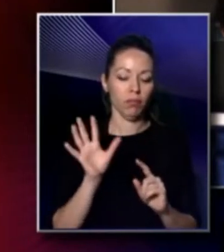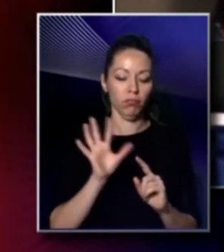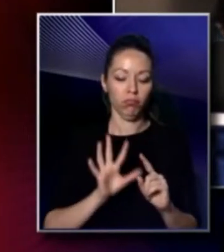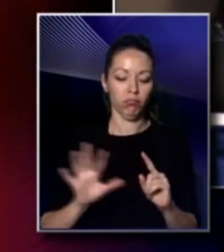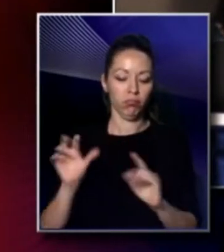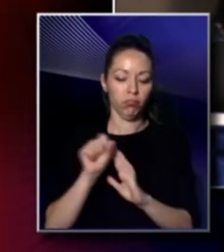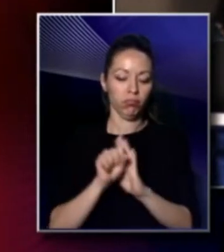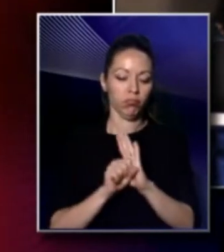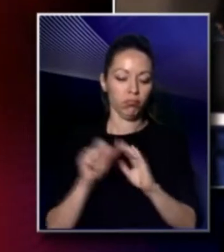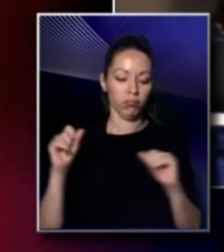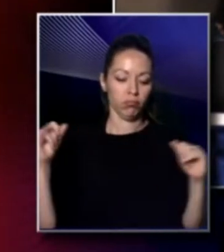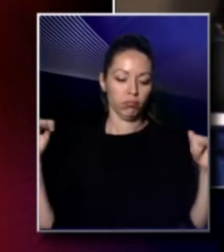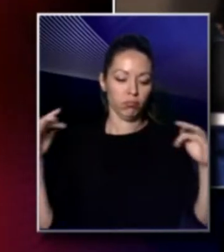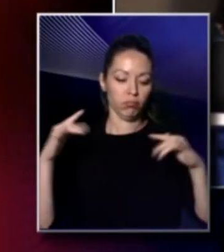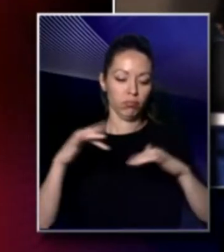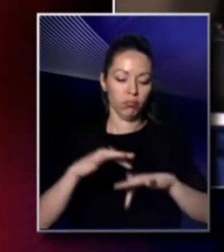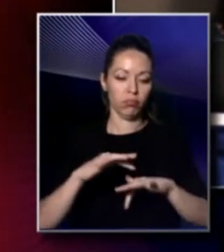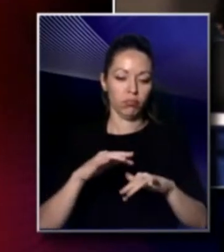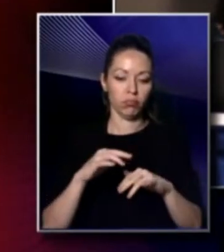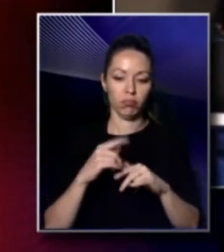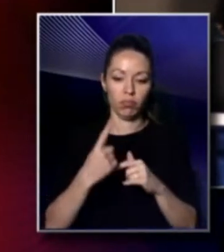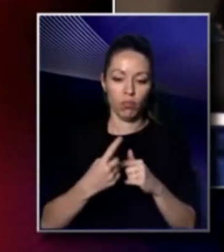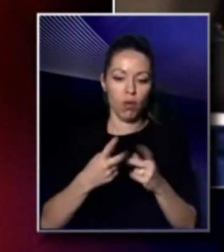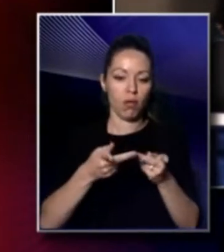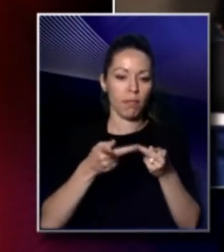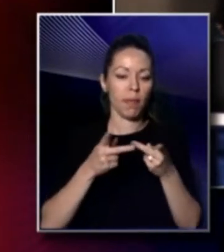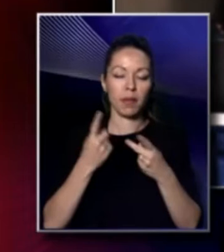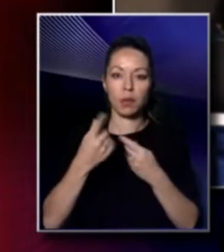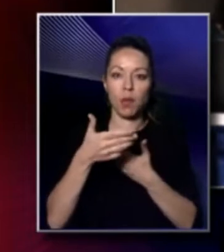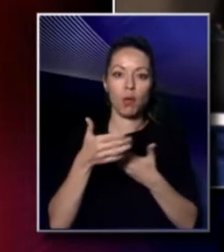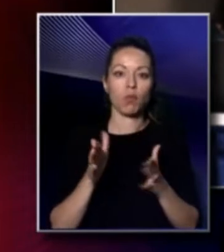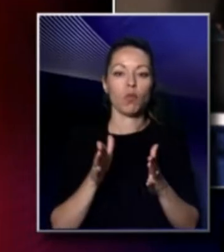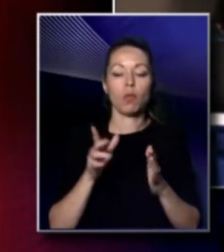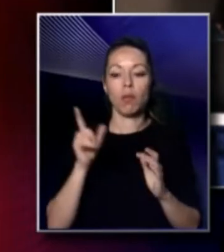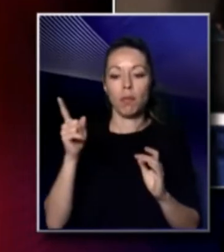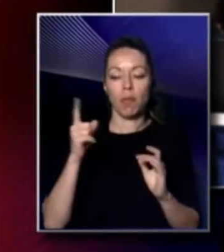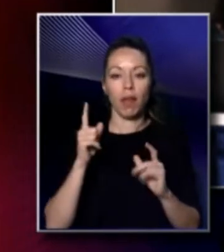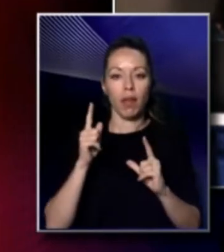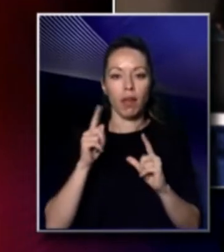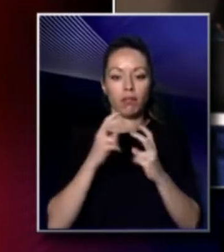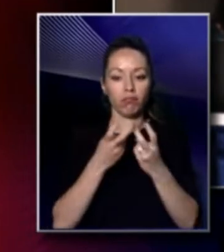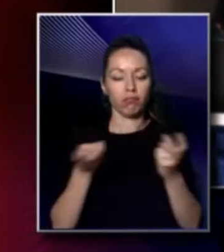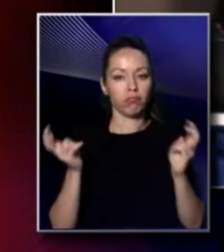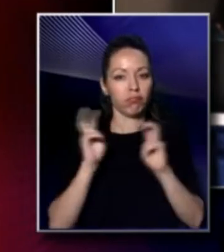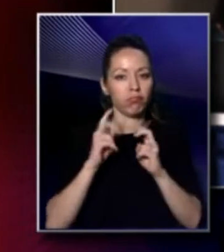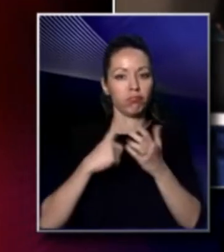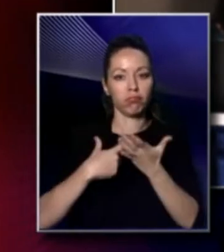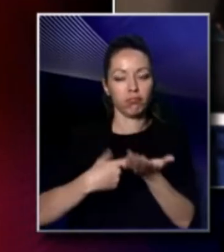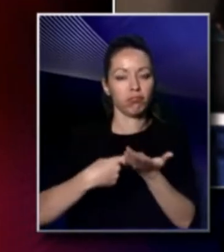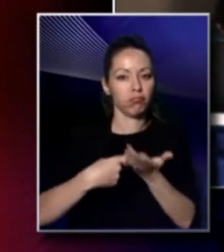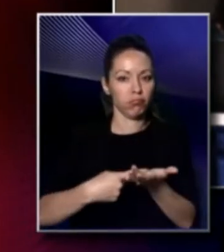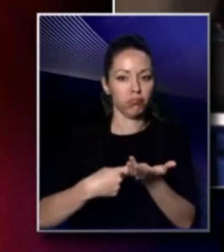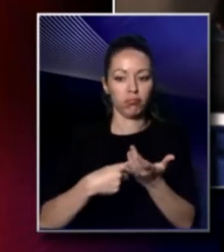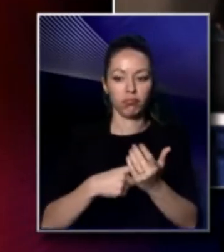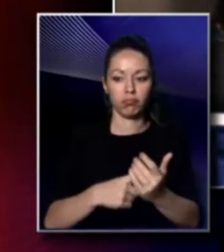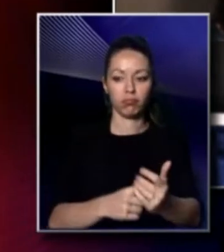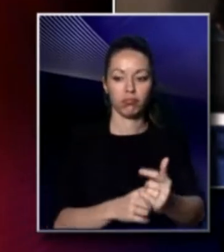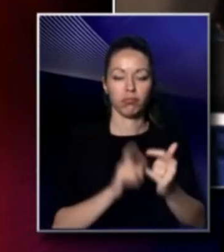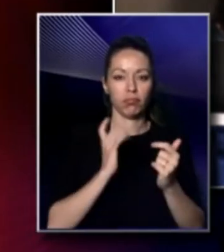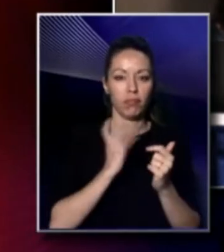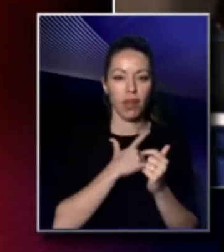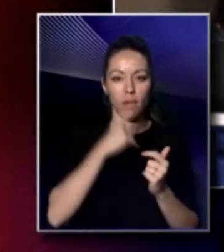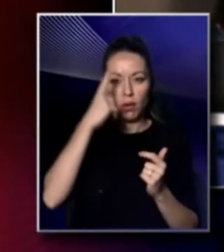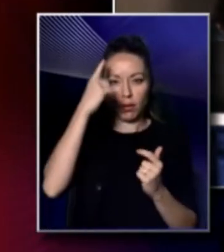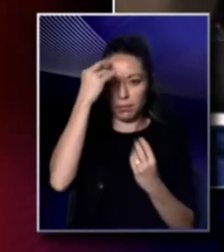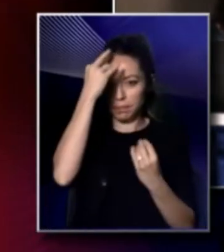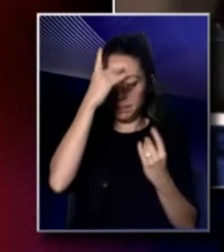state come together into one room and have a conversation about what our strategic